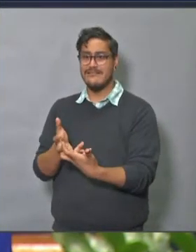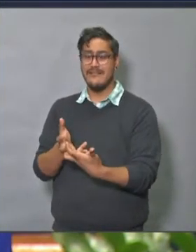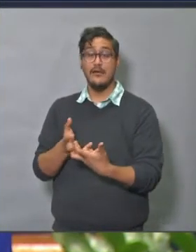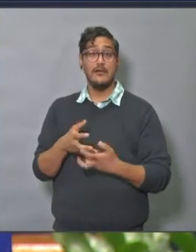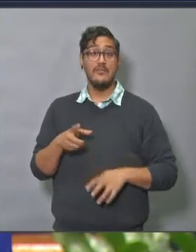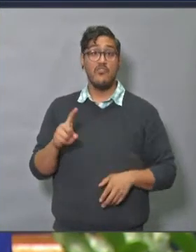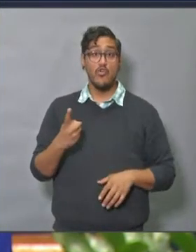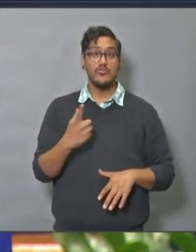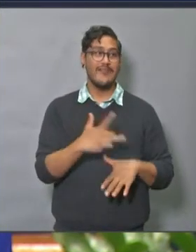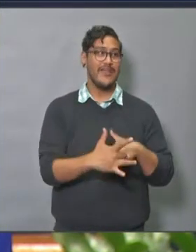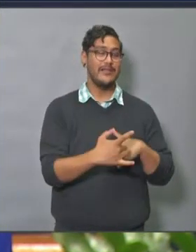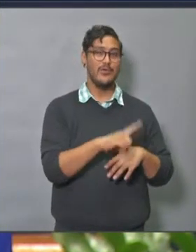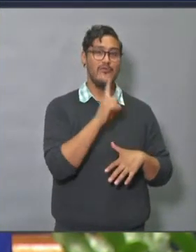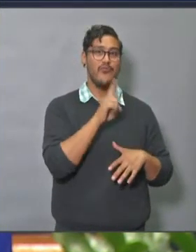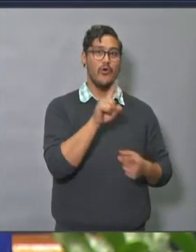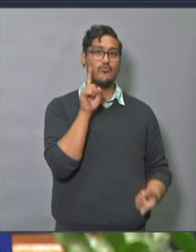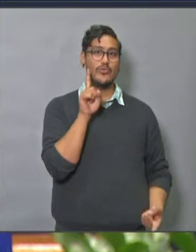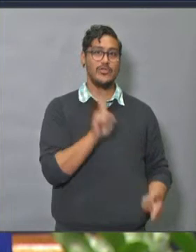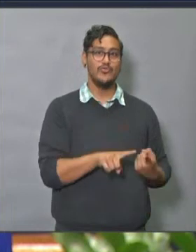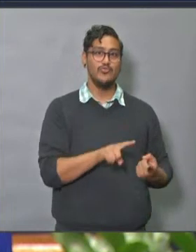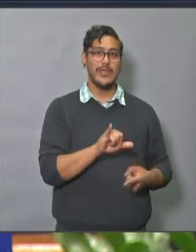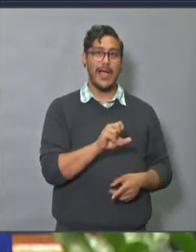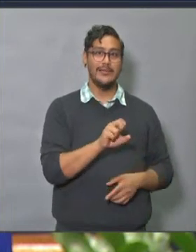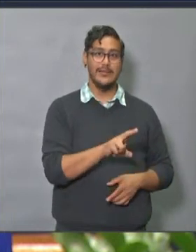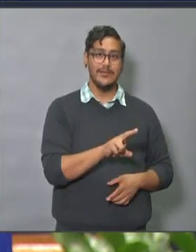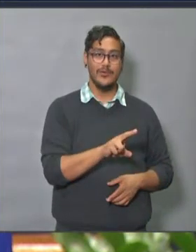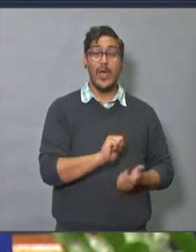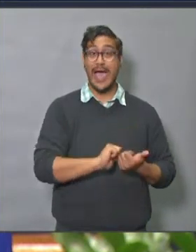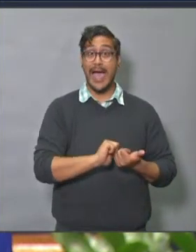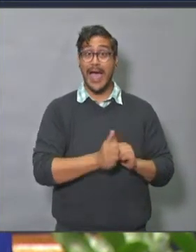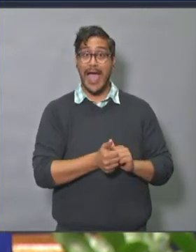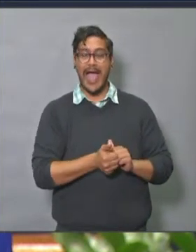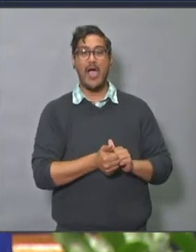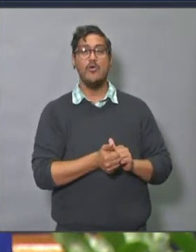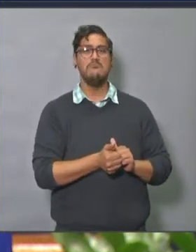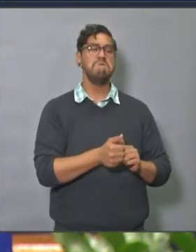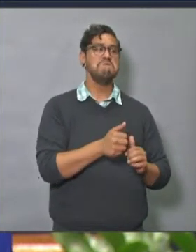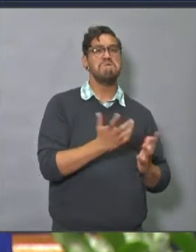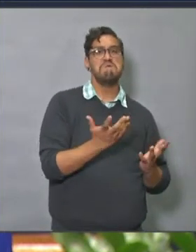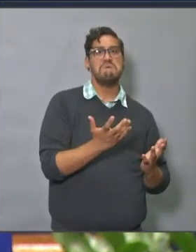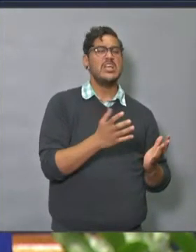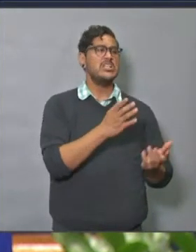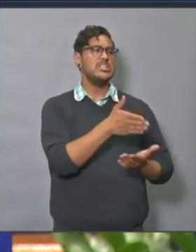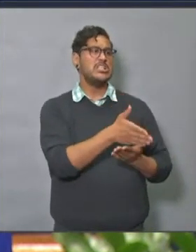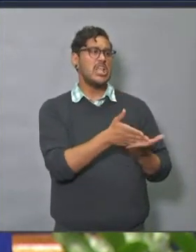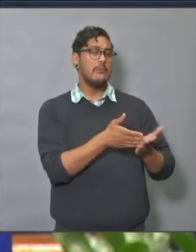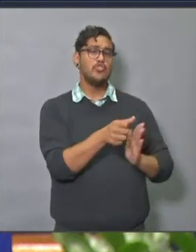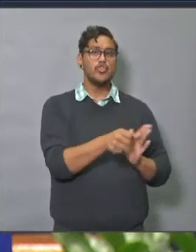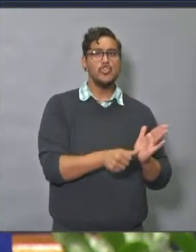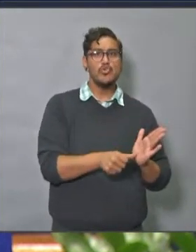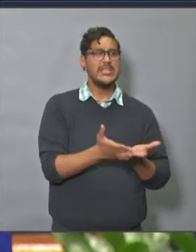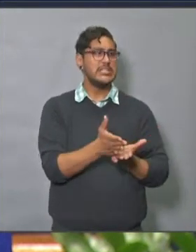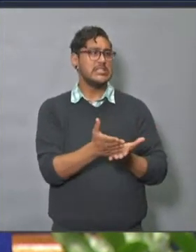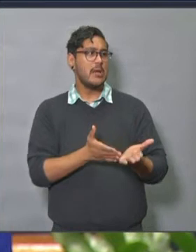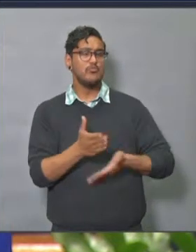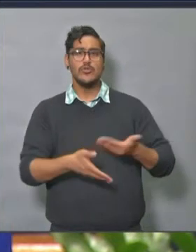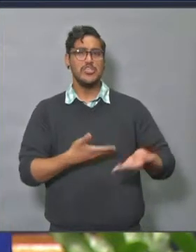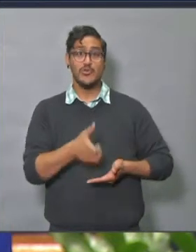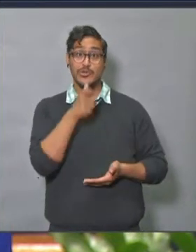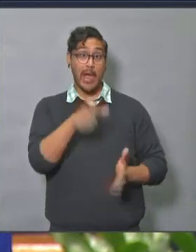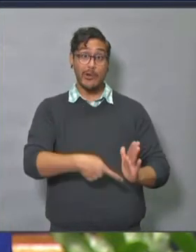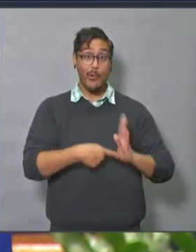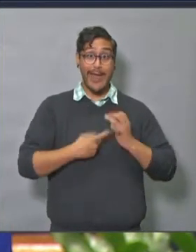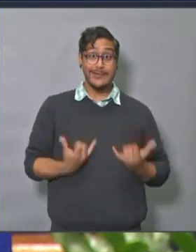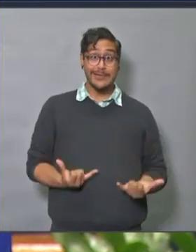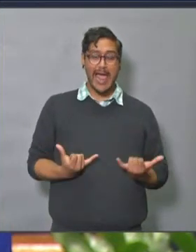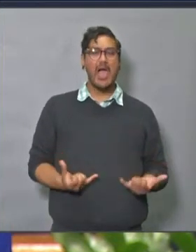to reduce the census in the ICUs by curbing elective procedures and elective surgeries if that can be safely done so. They can make